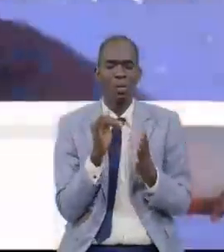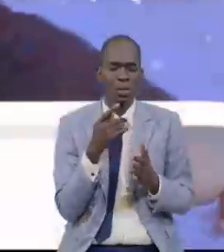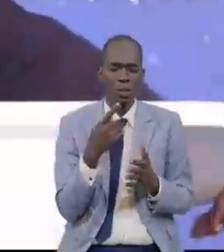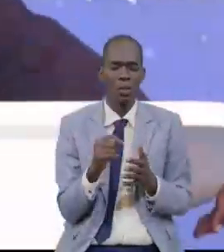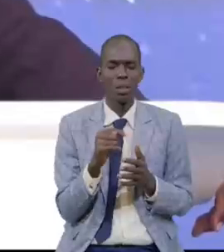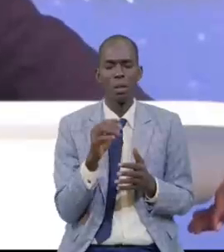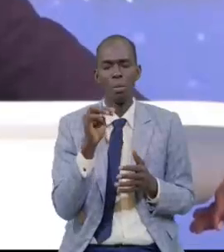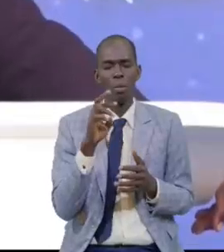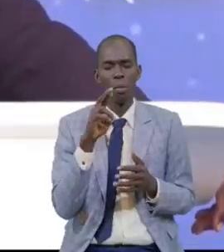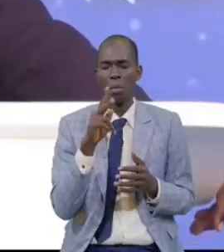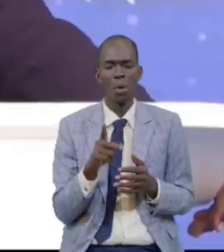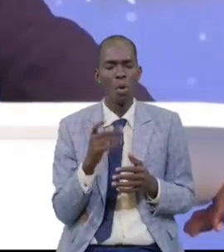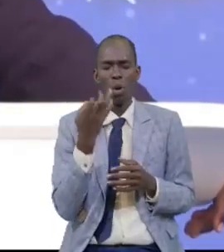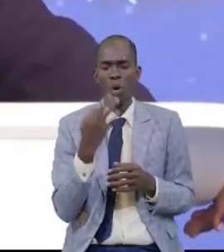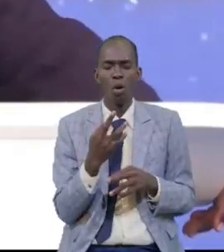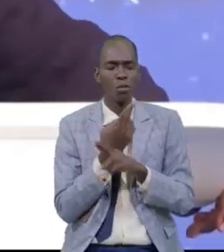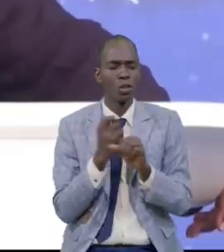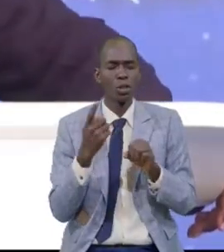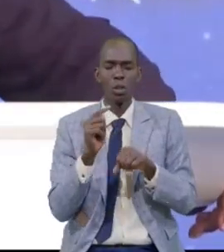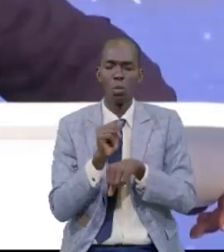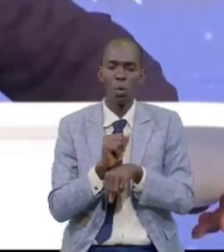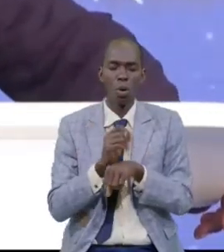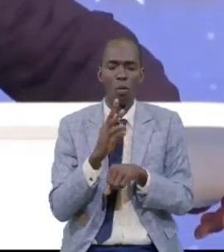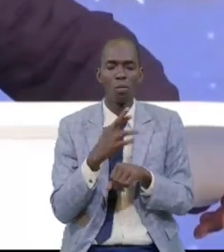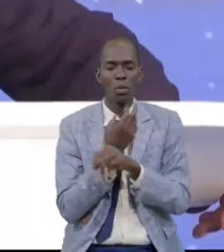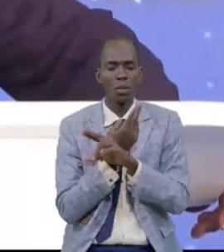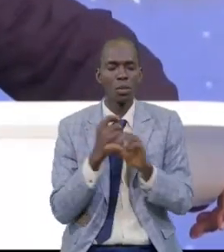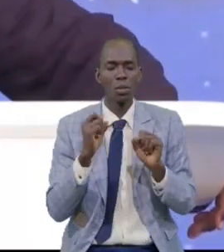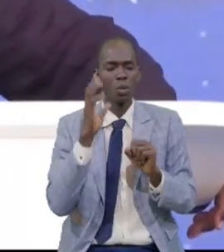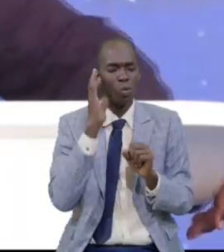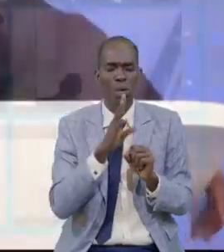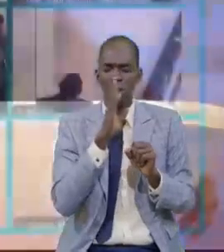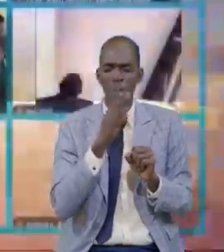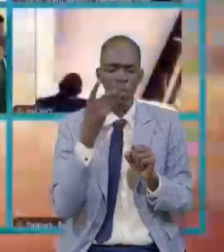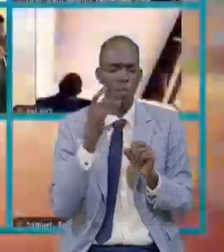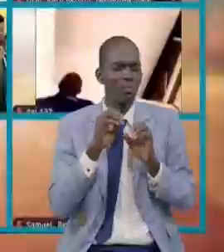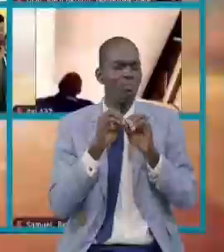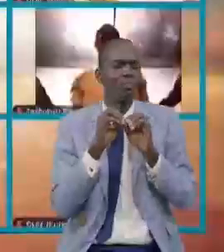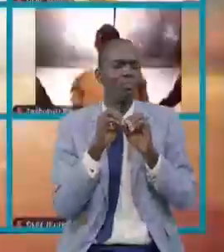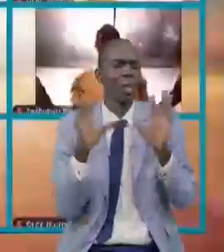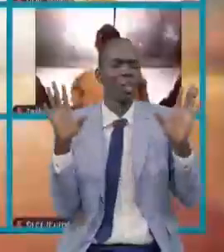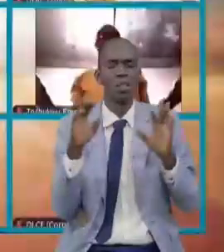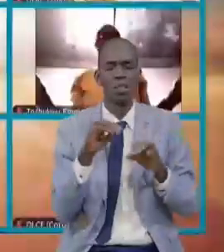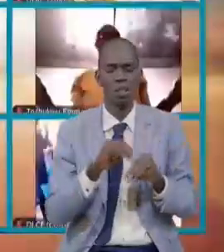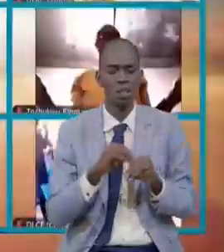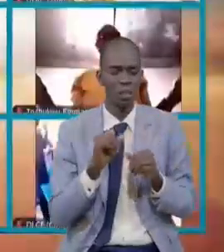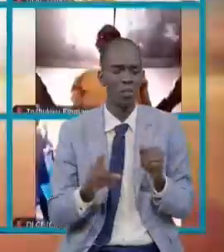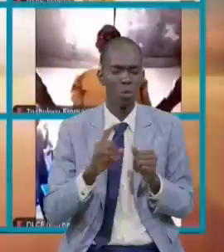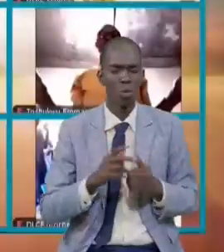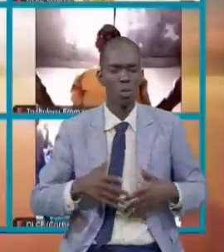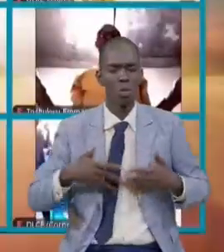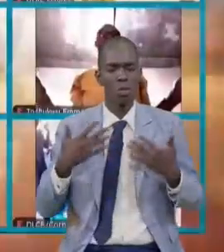work of redemption, will be seen clearly in every life here today in Jesus'